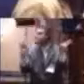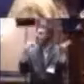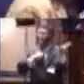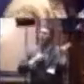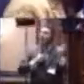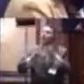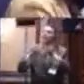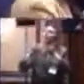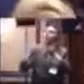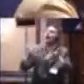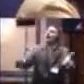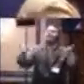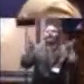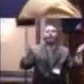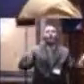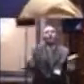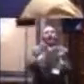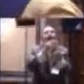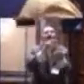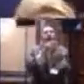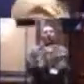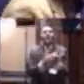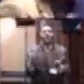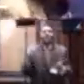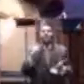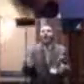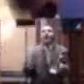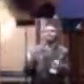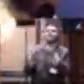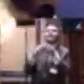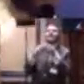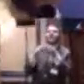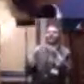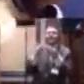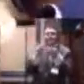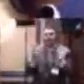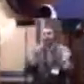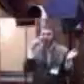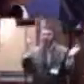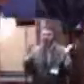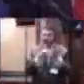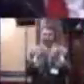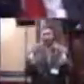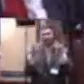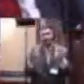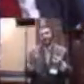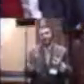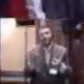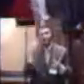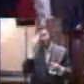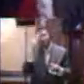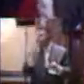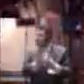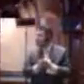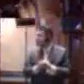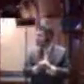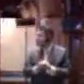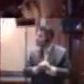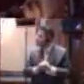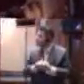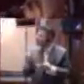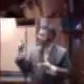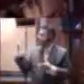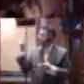grounds anymore. I'll pause now and listen. Thank you. Okay, the question is to Mexico about